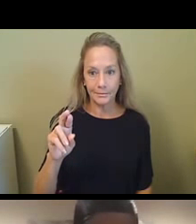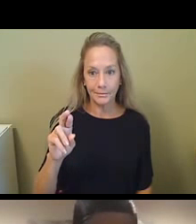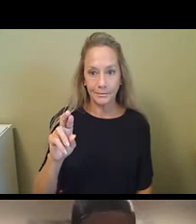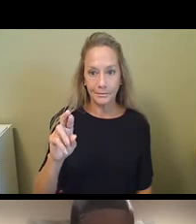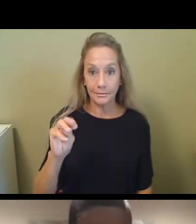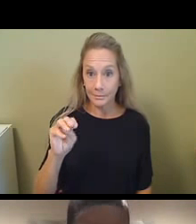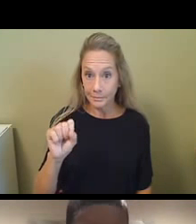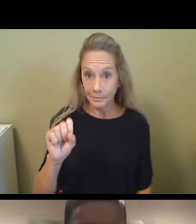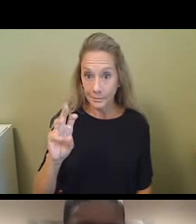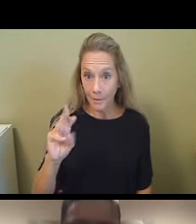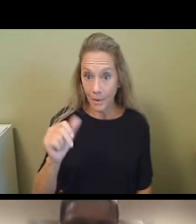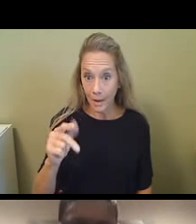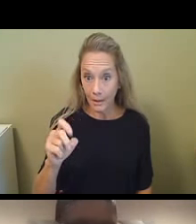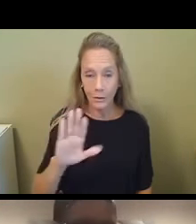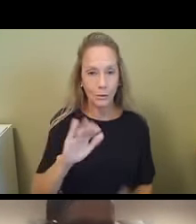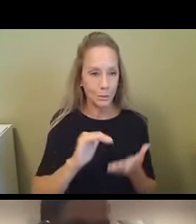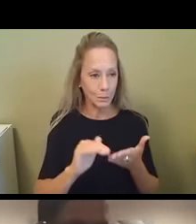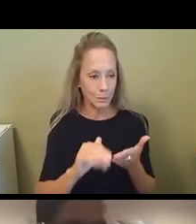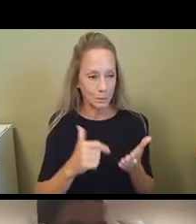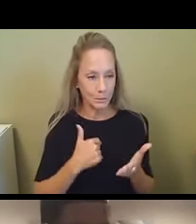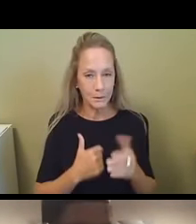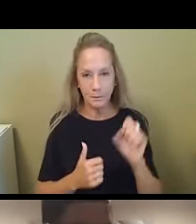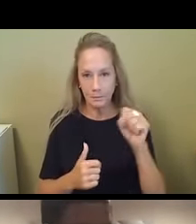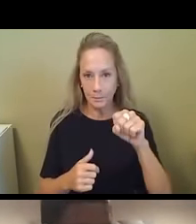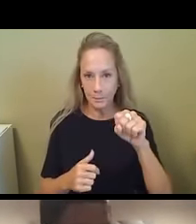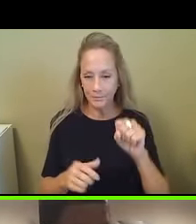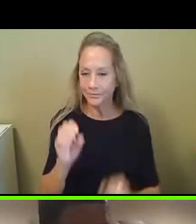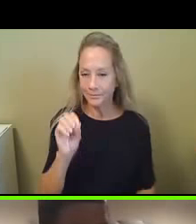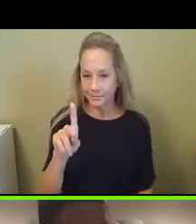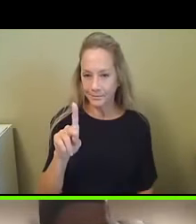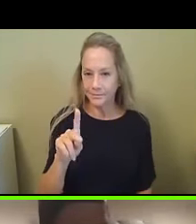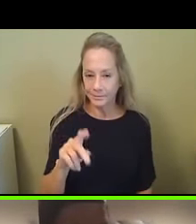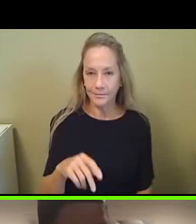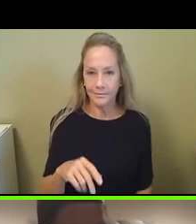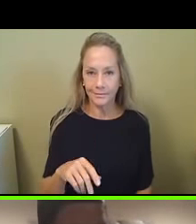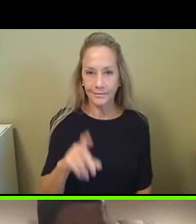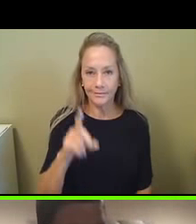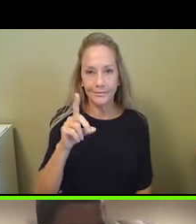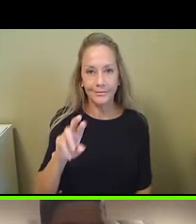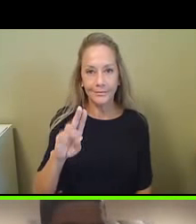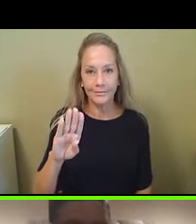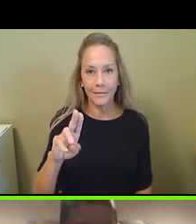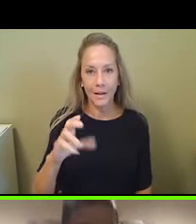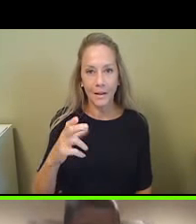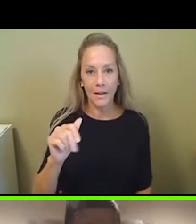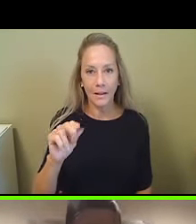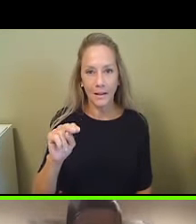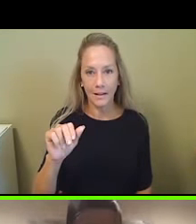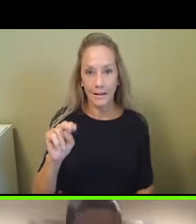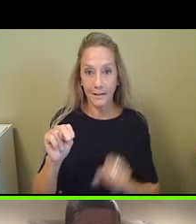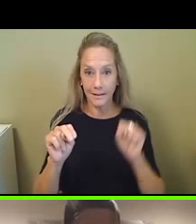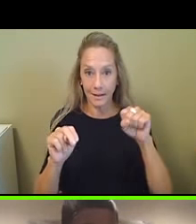Ms. Wagner, Sorry about that. Yes. okay, and Dr. Buchanan. Yes.